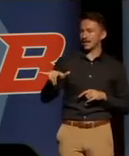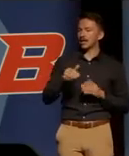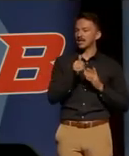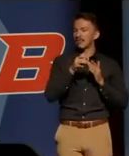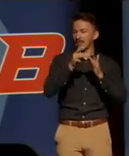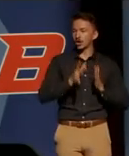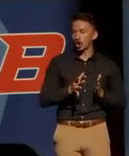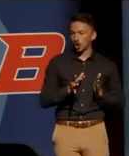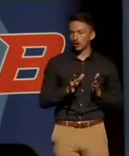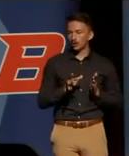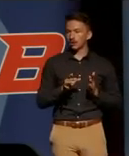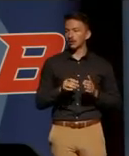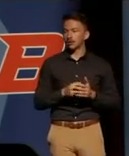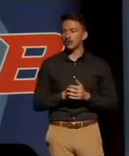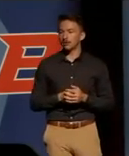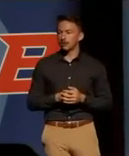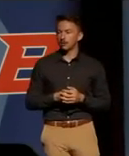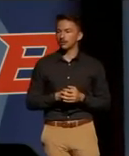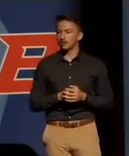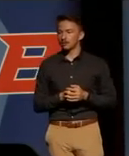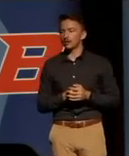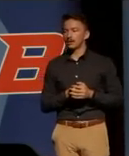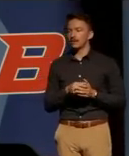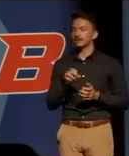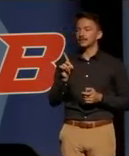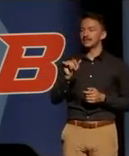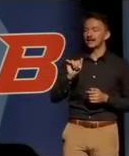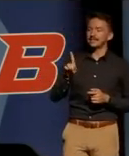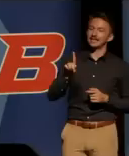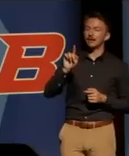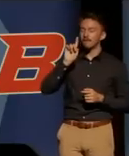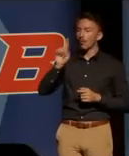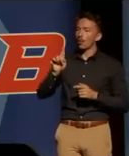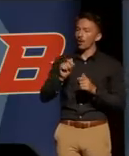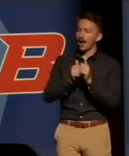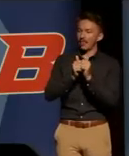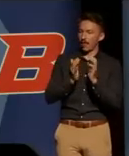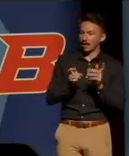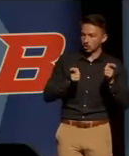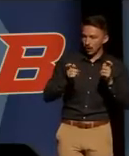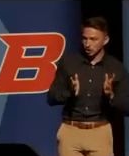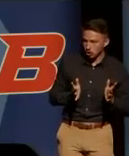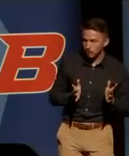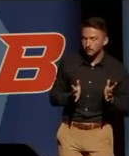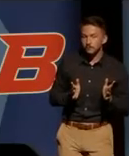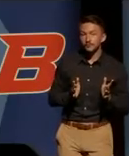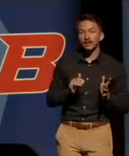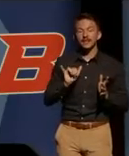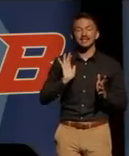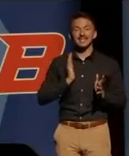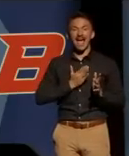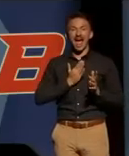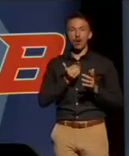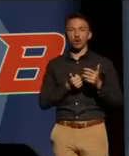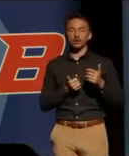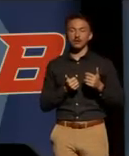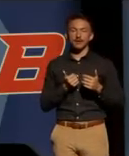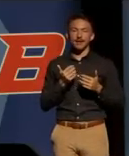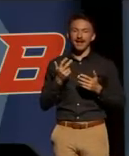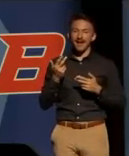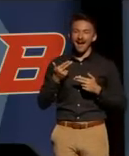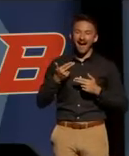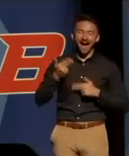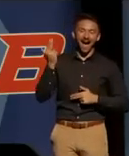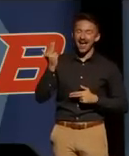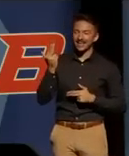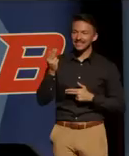Vice President, Matthew Ewing, we have our highest one-year total of fundraising